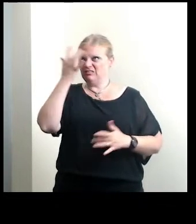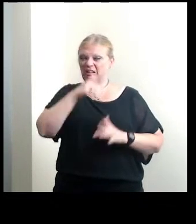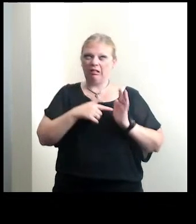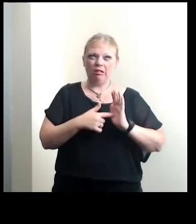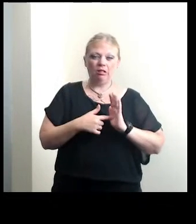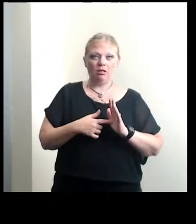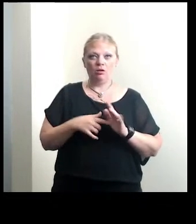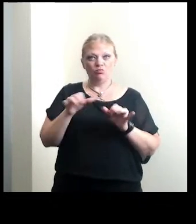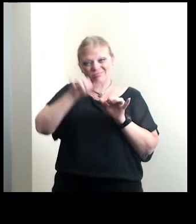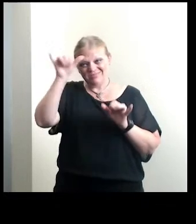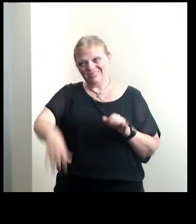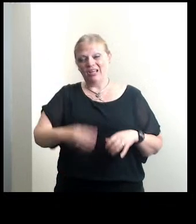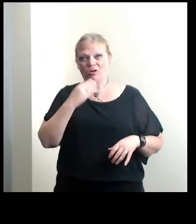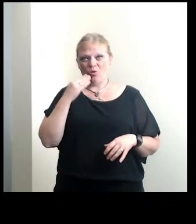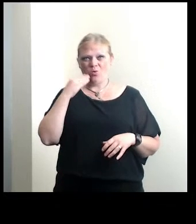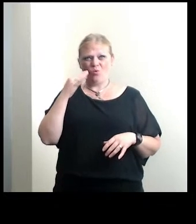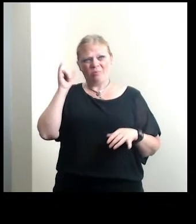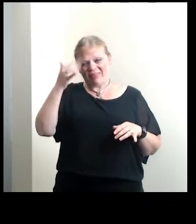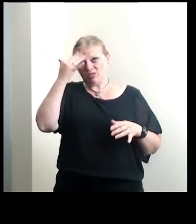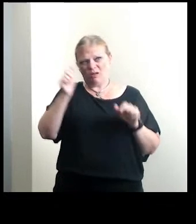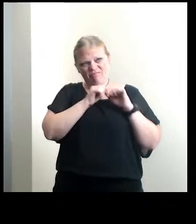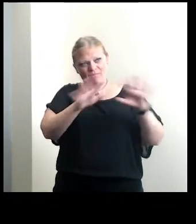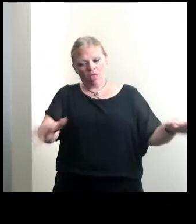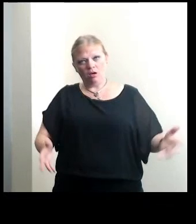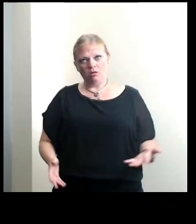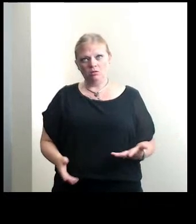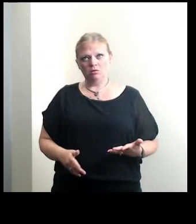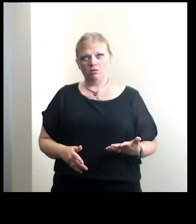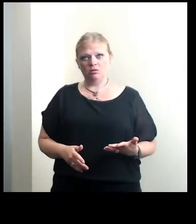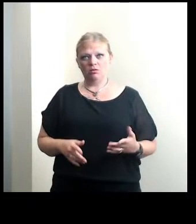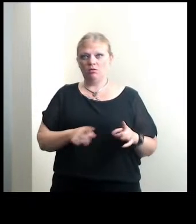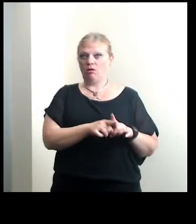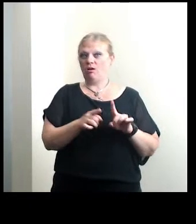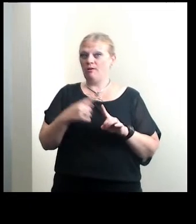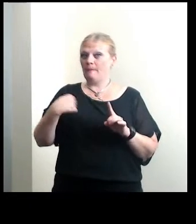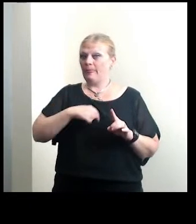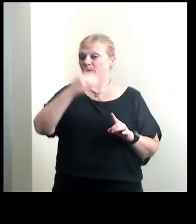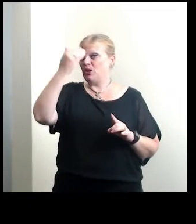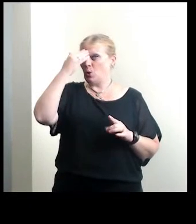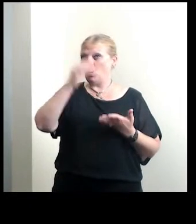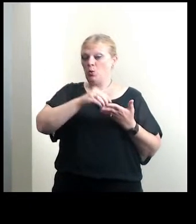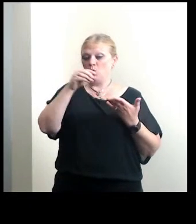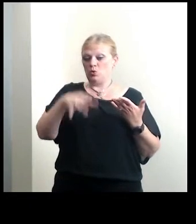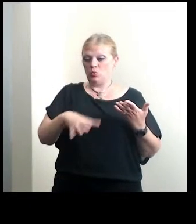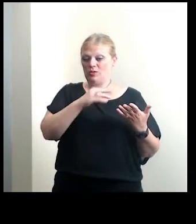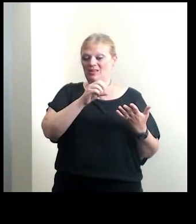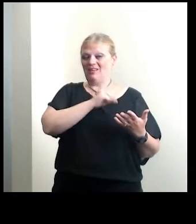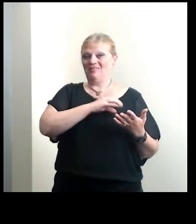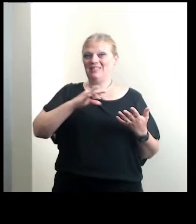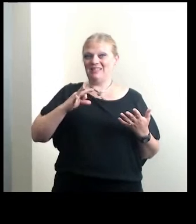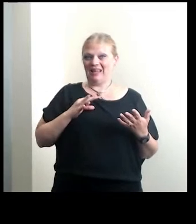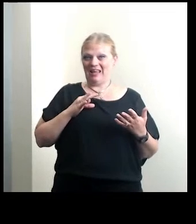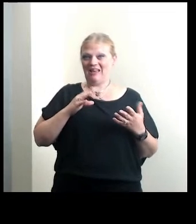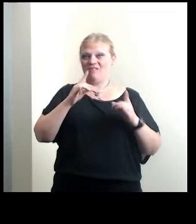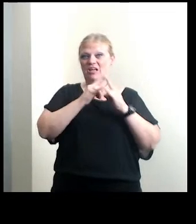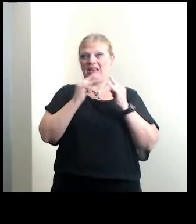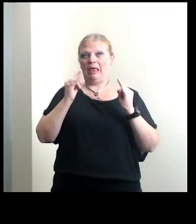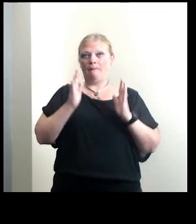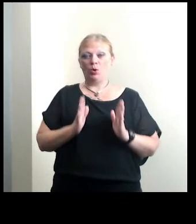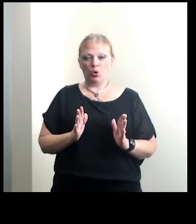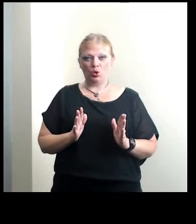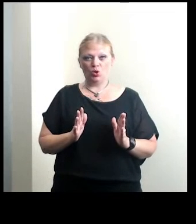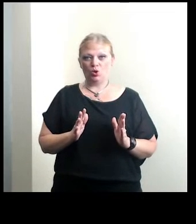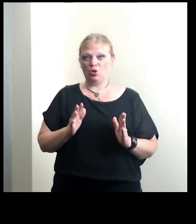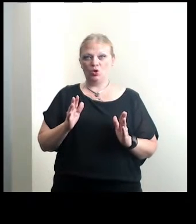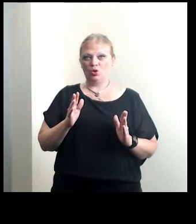why we're seeing transmission. Also, we know there were students and staff and campers, are